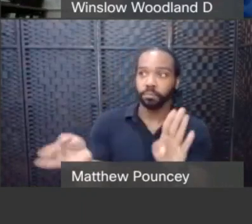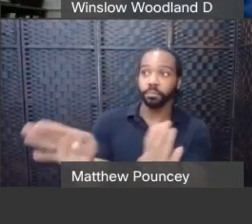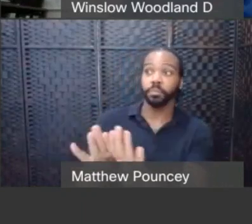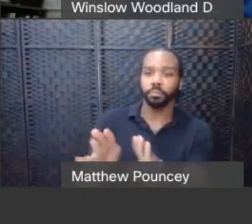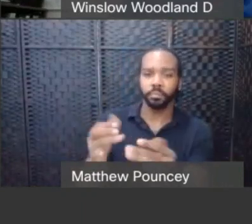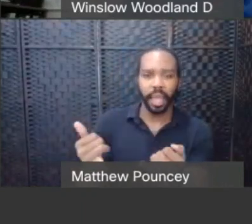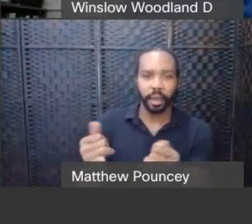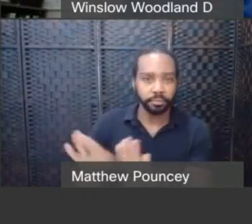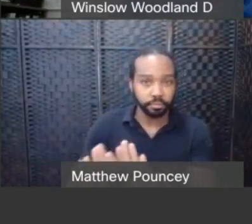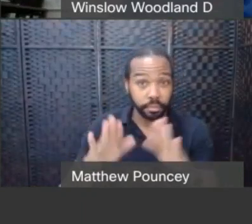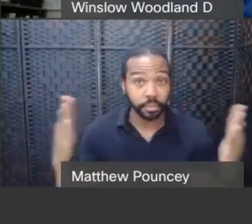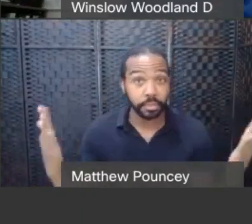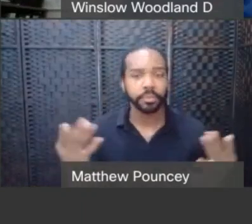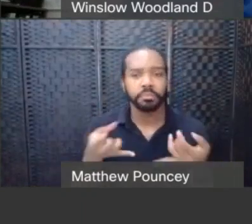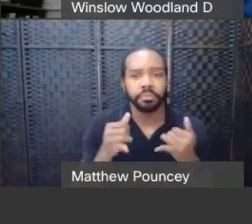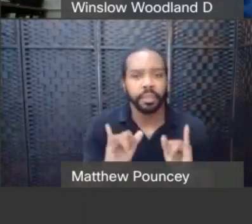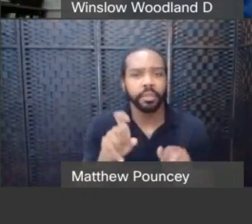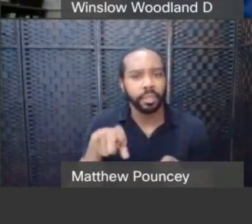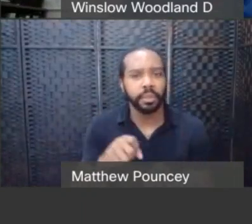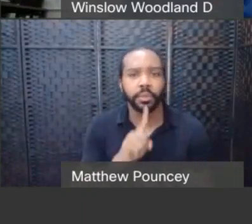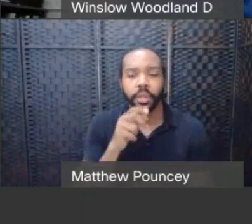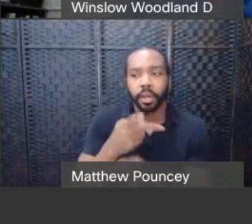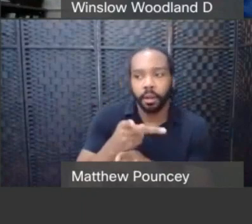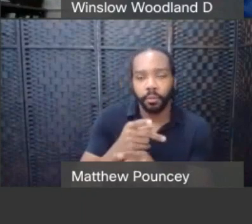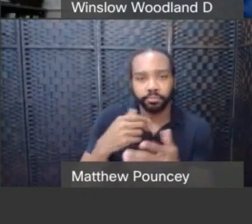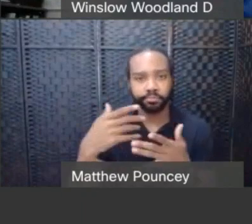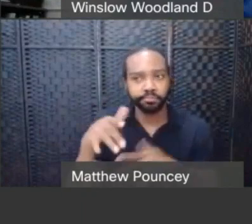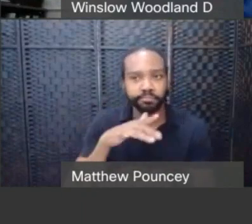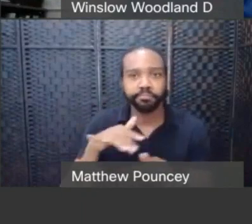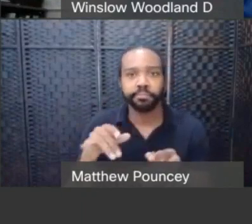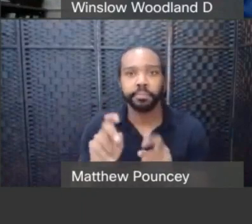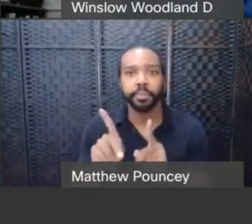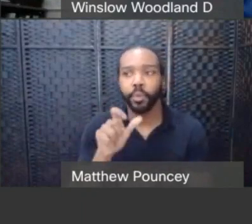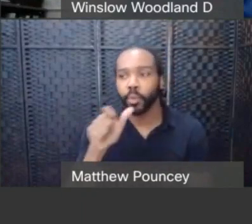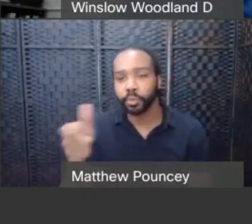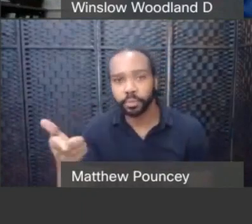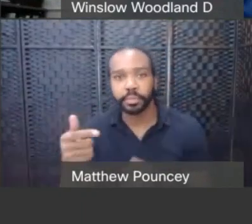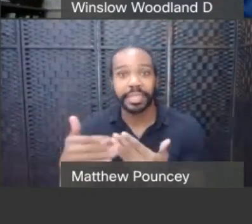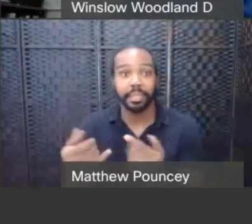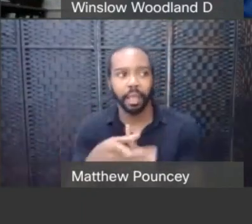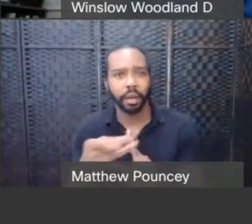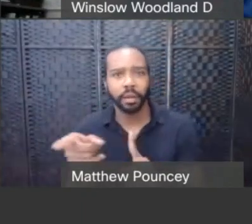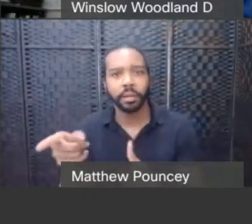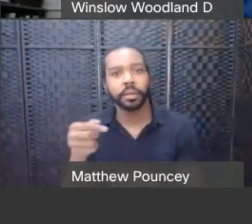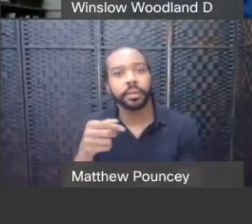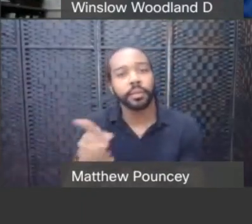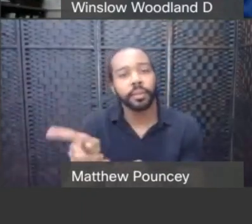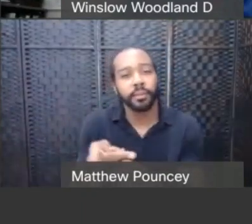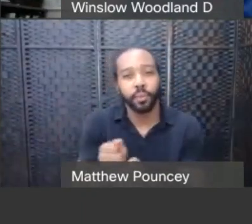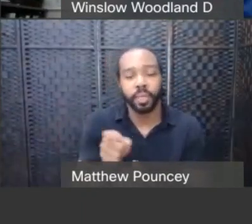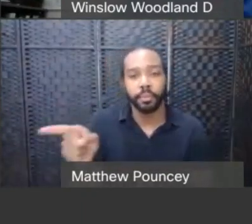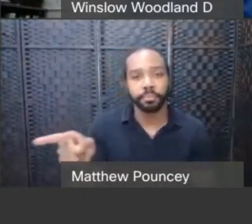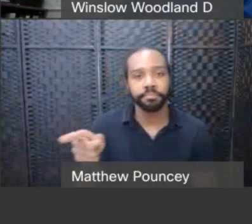very cautious with people who are vulnerable and susceptible because of other comorbidities.